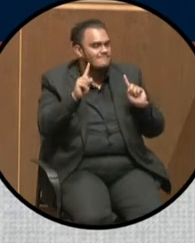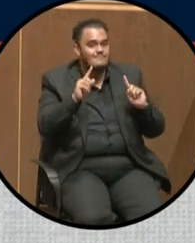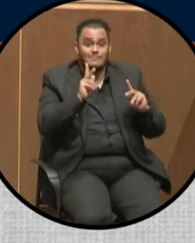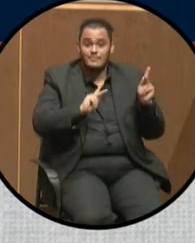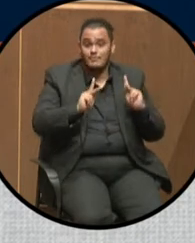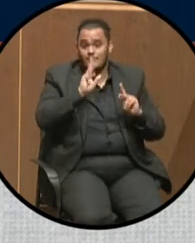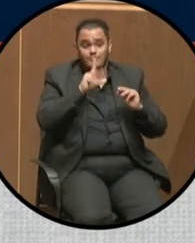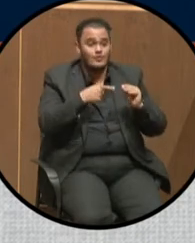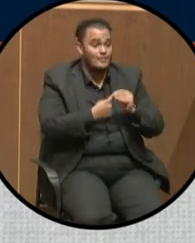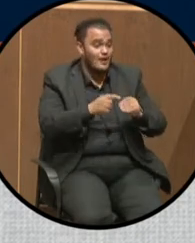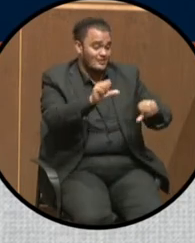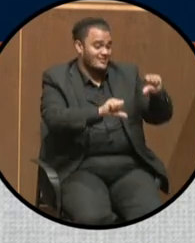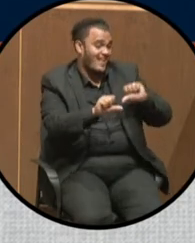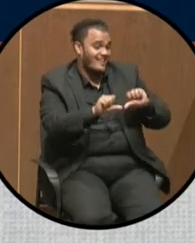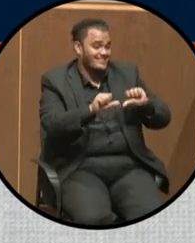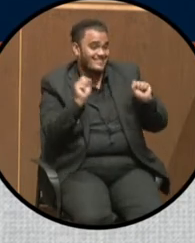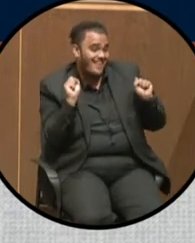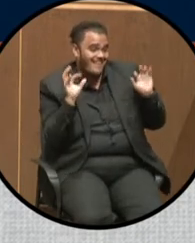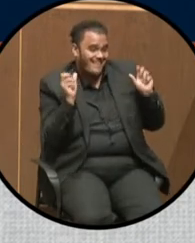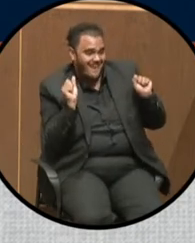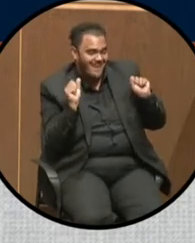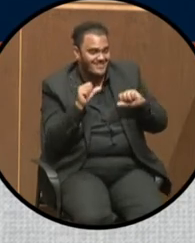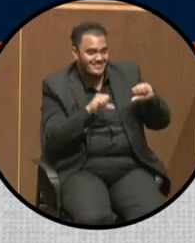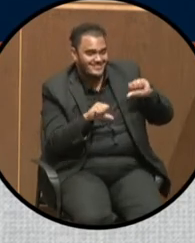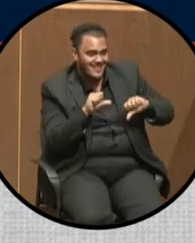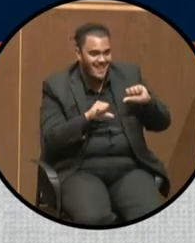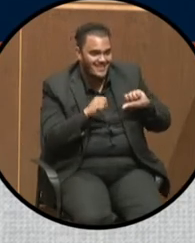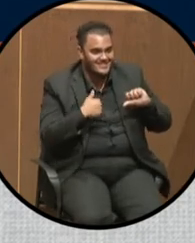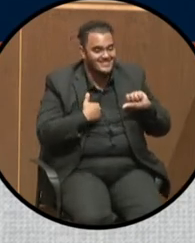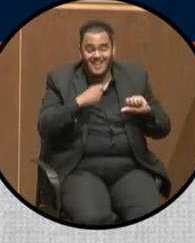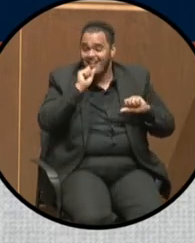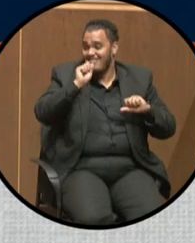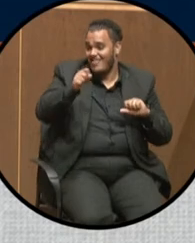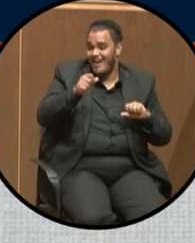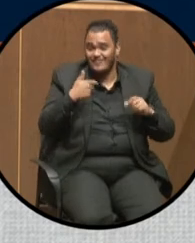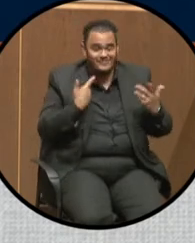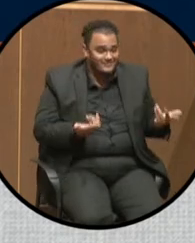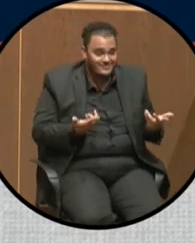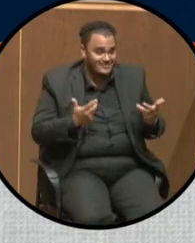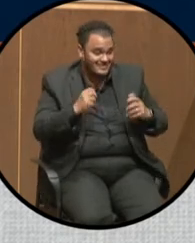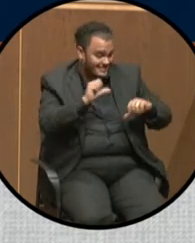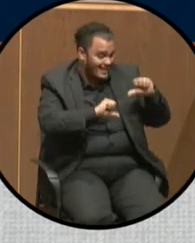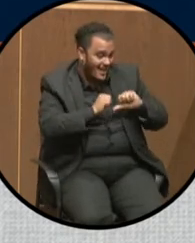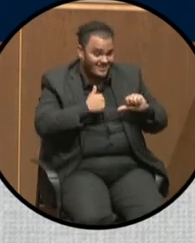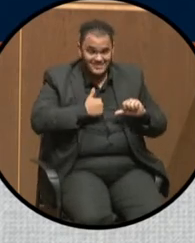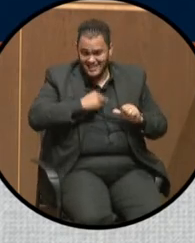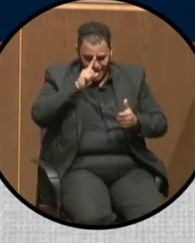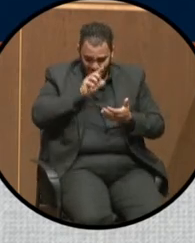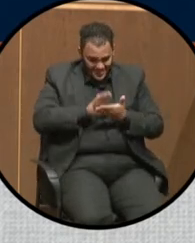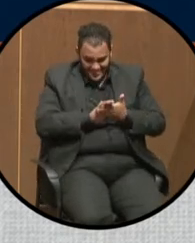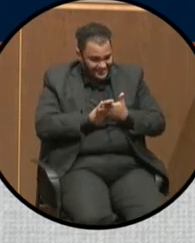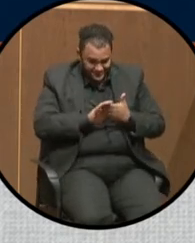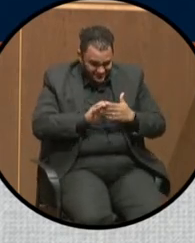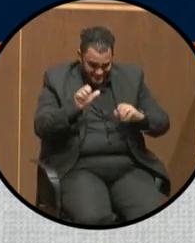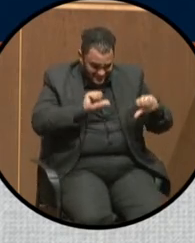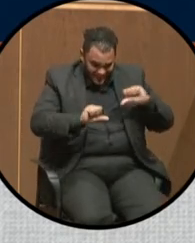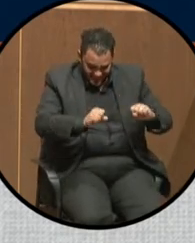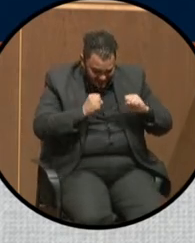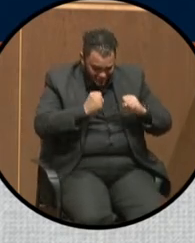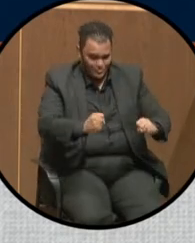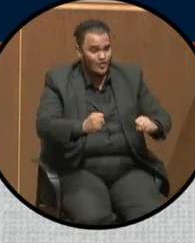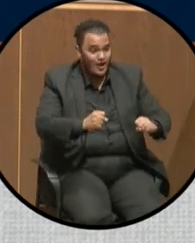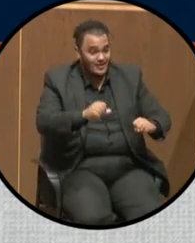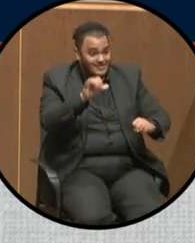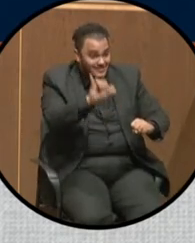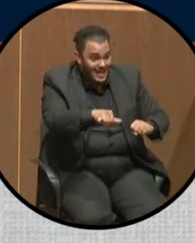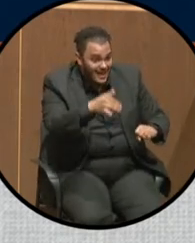yay, science. I love science. I'm actually a very big believer in science. And I think that's the reason